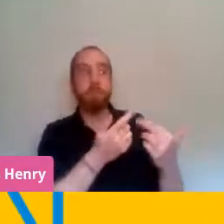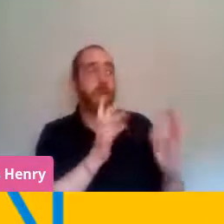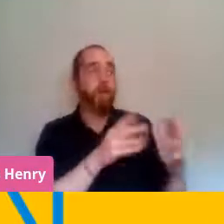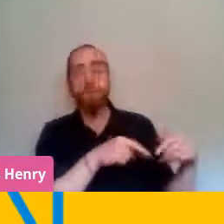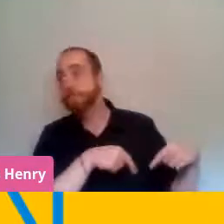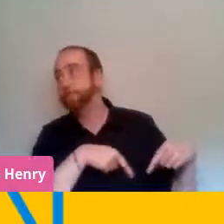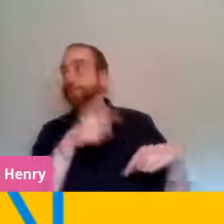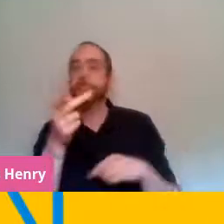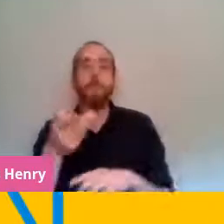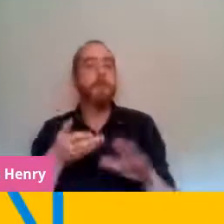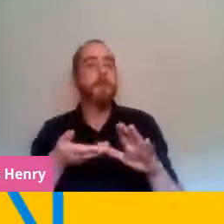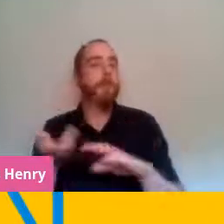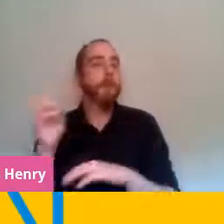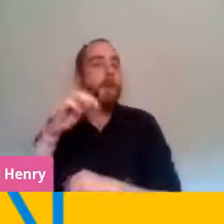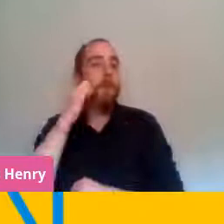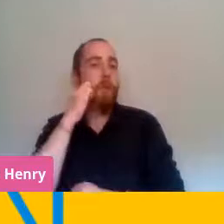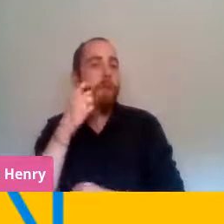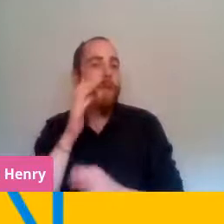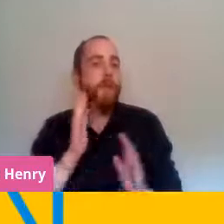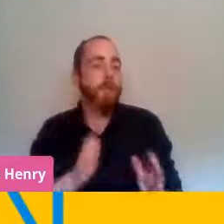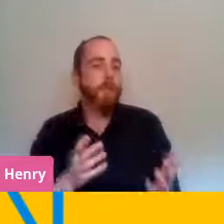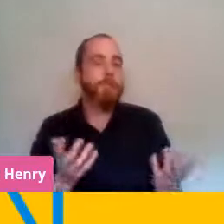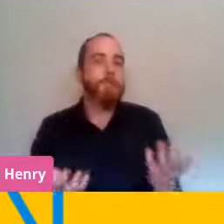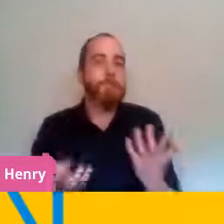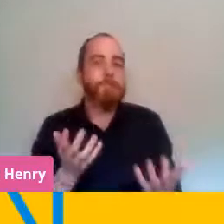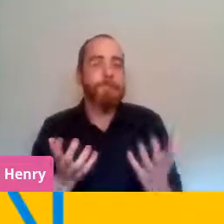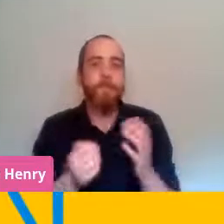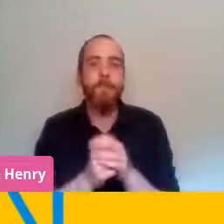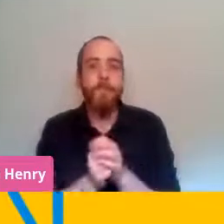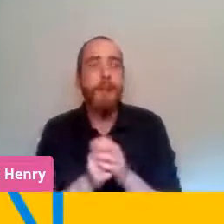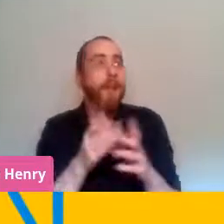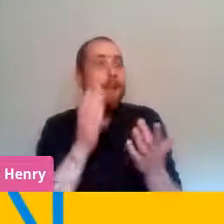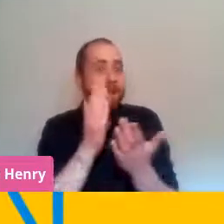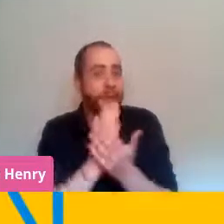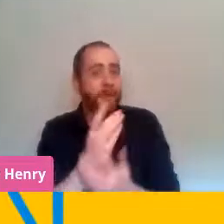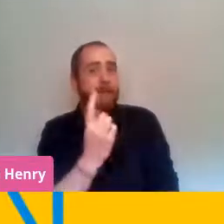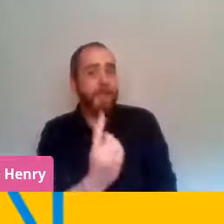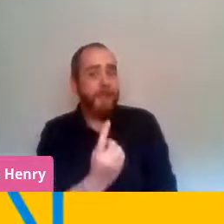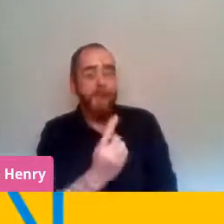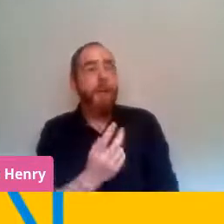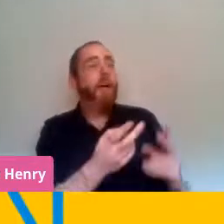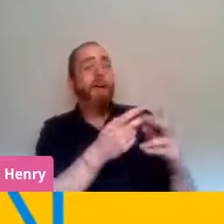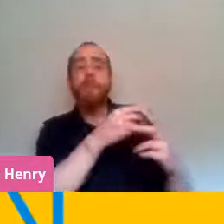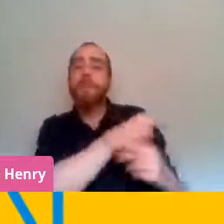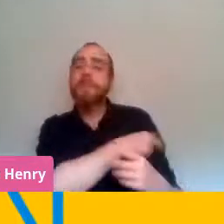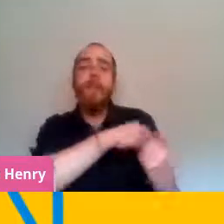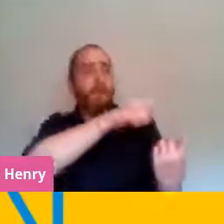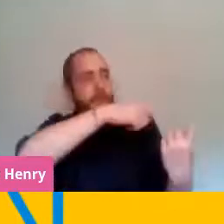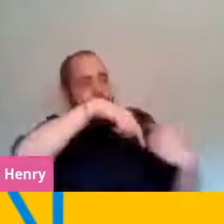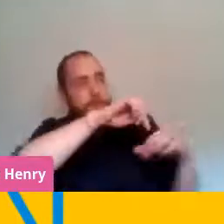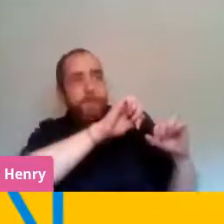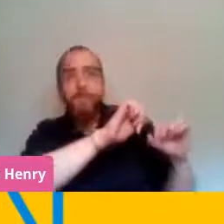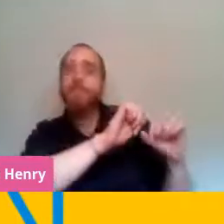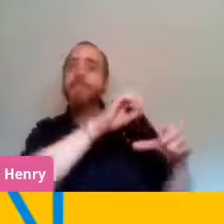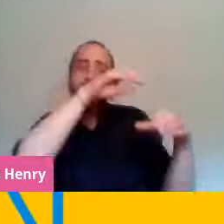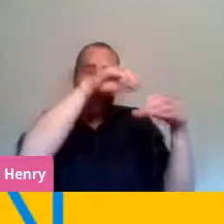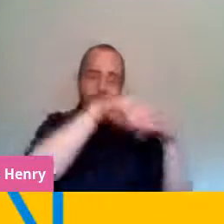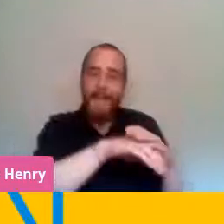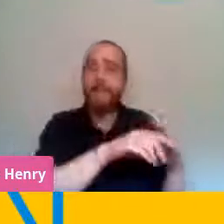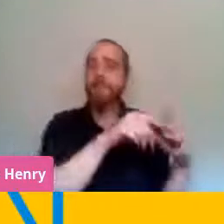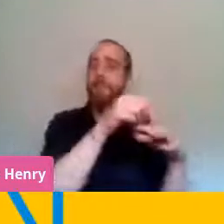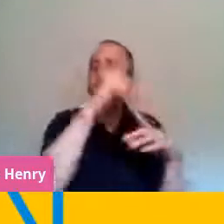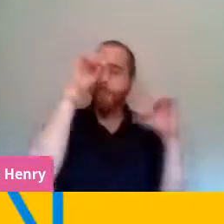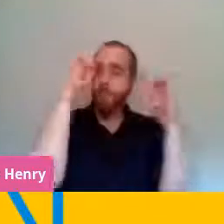for the university as a member of staff or as a researcher, and you're presented to students in order to get their tuition money as a member of staff like any